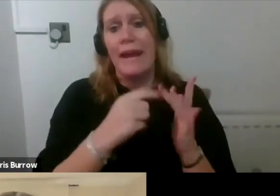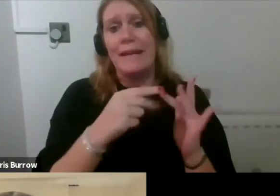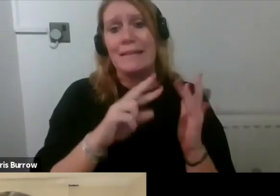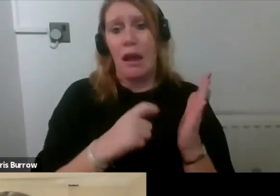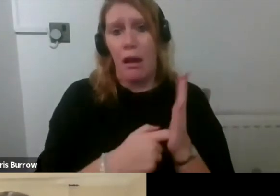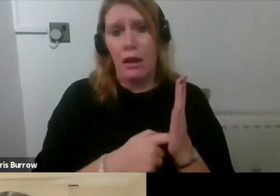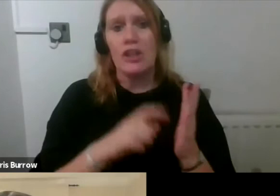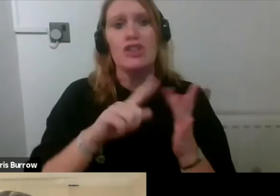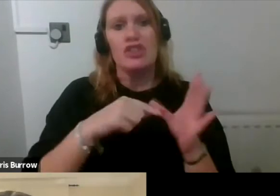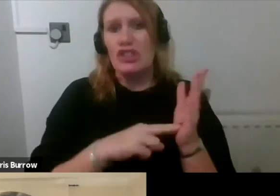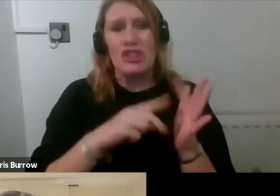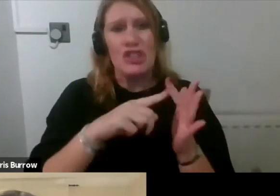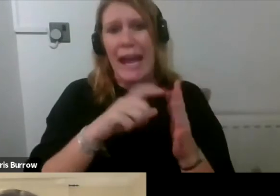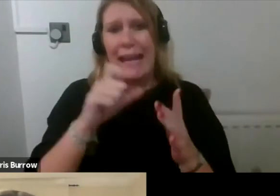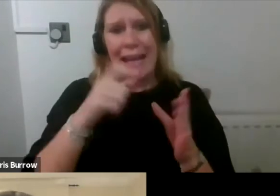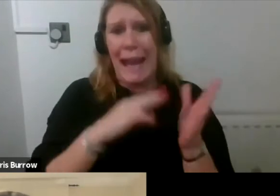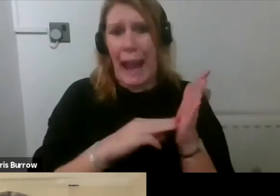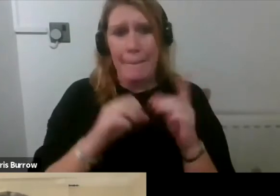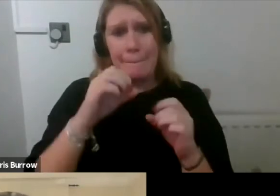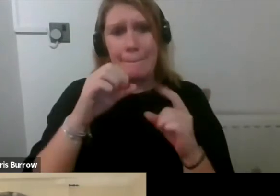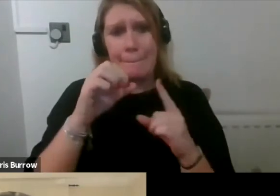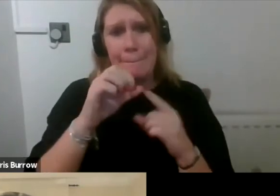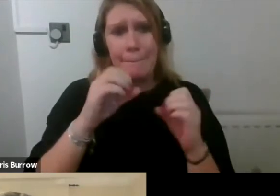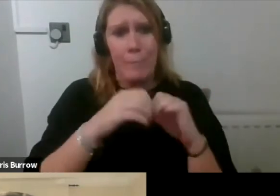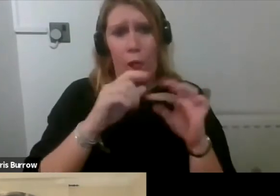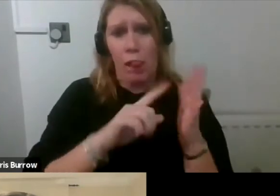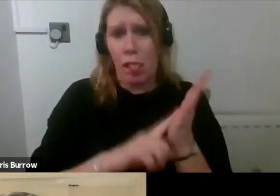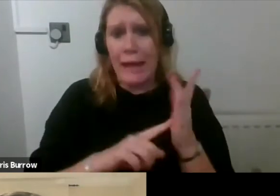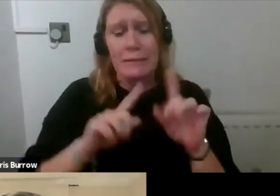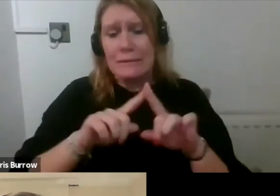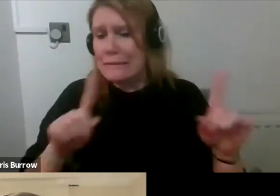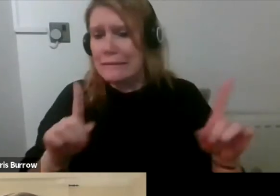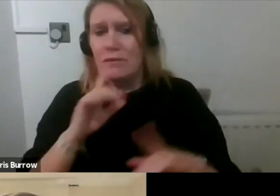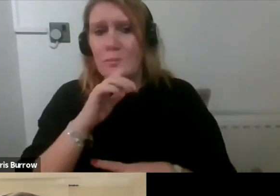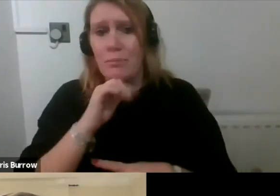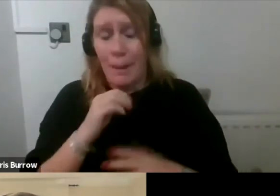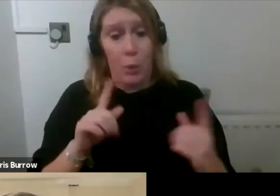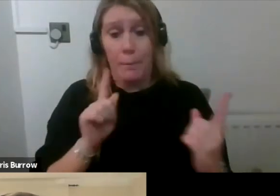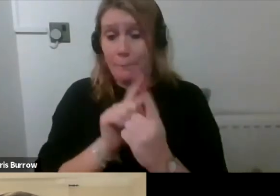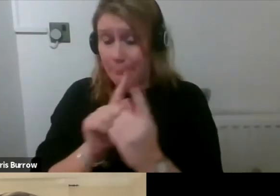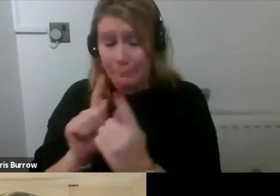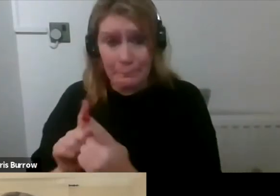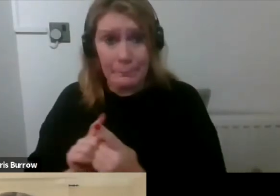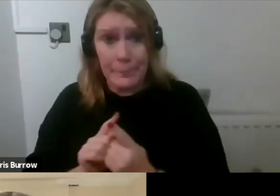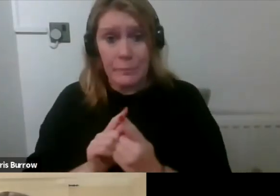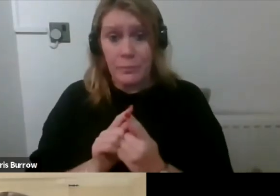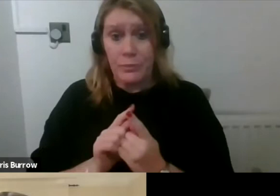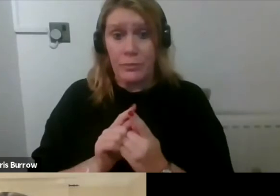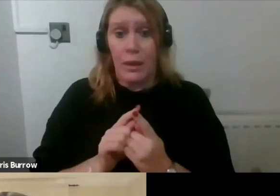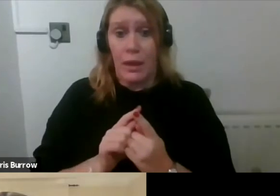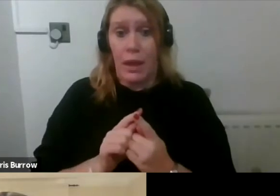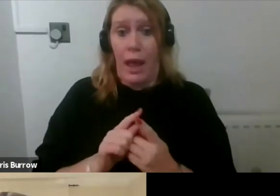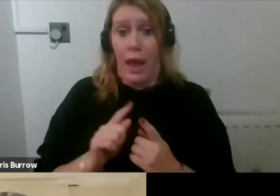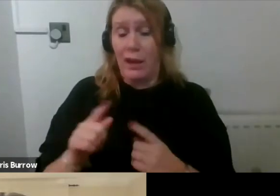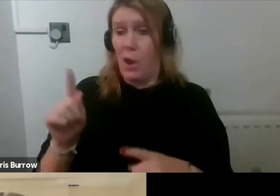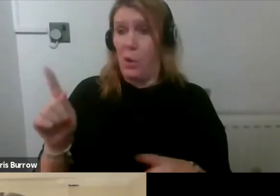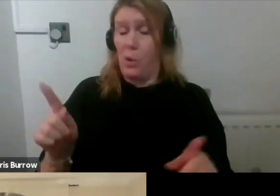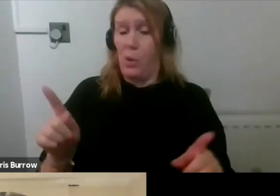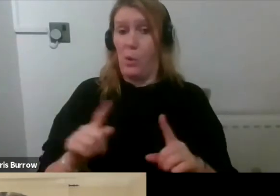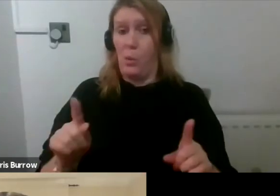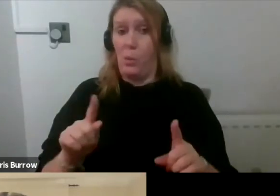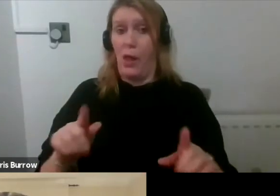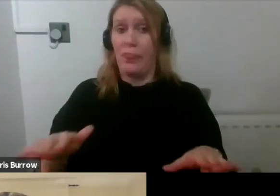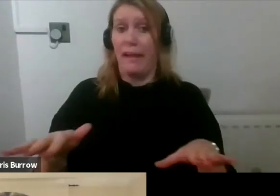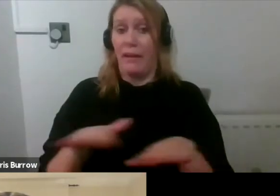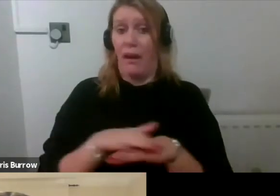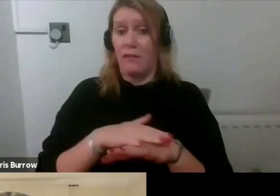Campbell, since, worked with some of them, Liz Carr and people like that. And what they did was astonishing and amazing, and in the spirit of